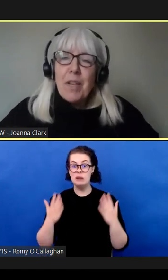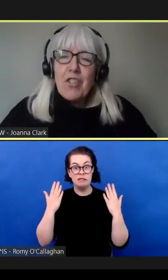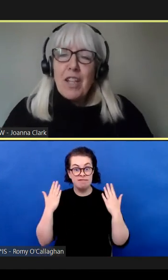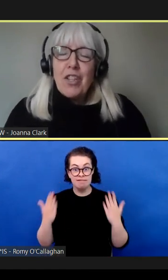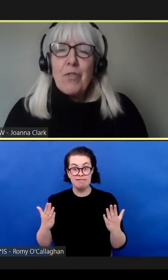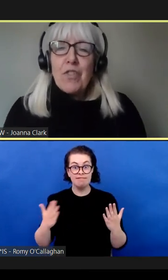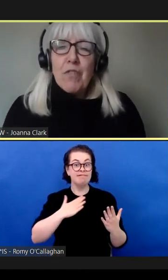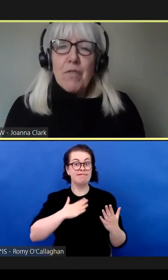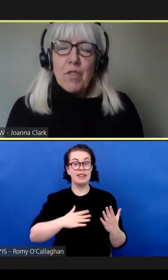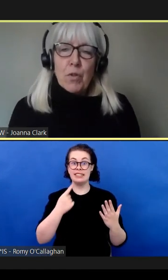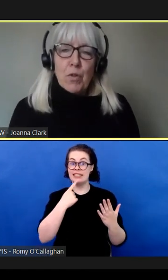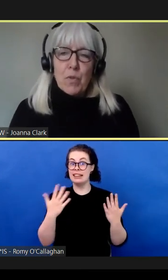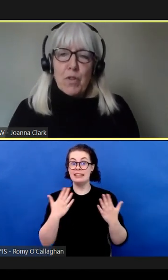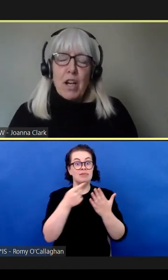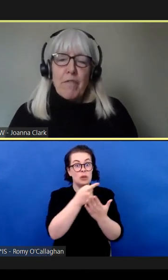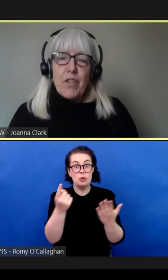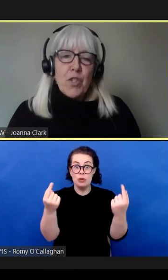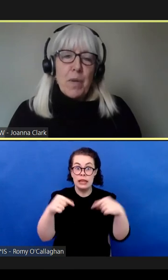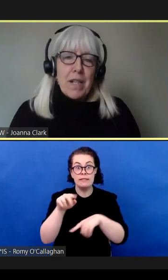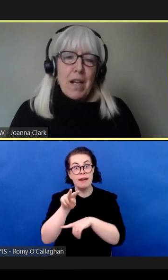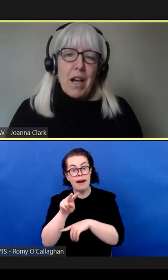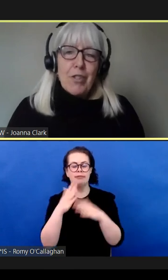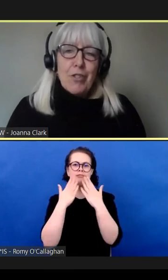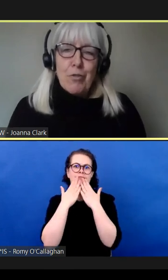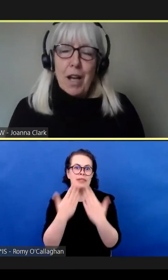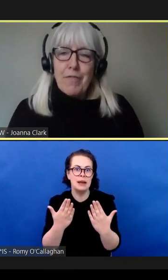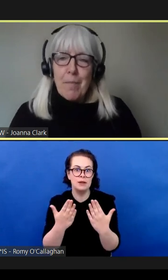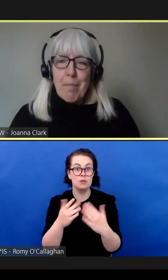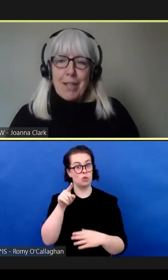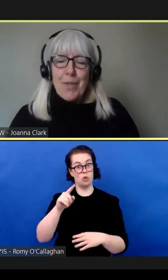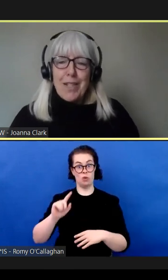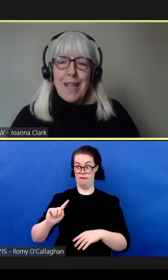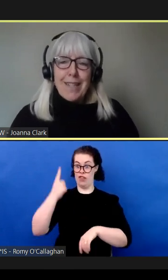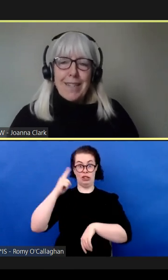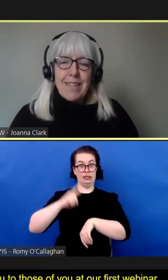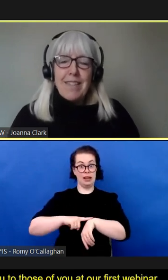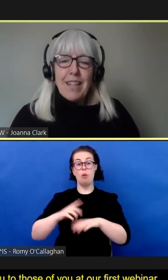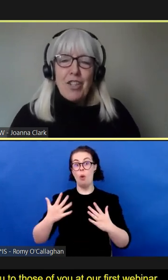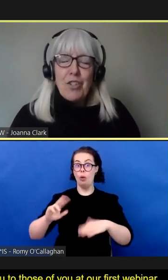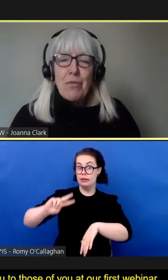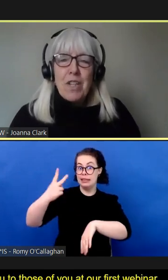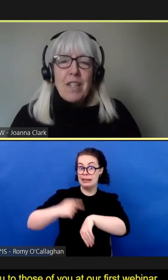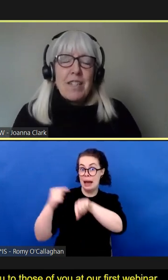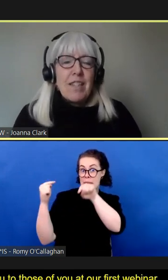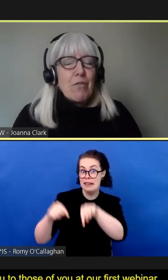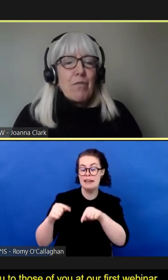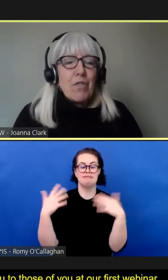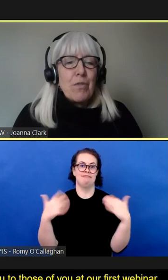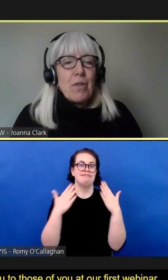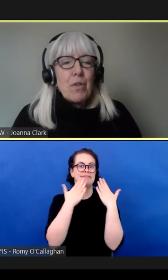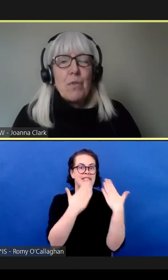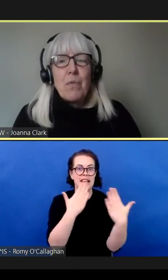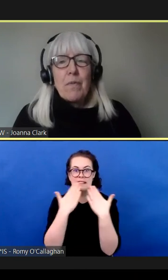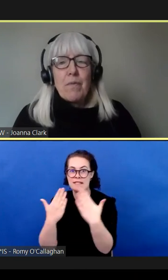very much. Thank you to those of you who were at our first webinar and who have come back to our second, and thank you to those of